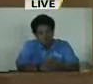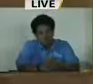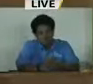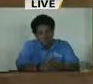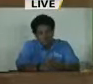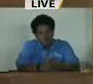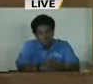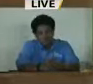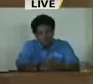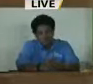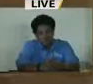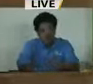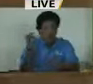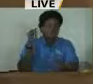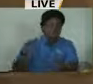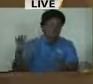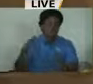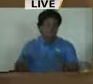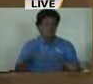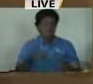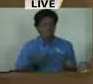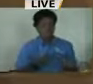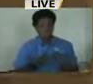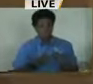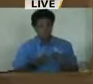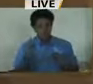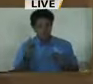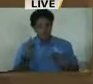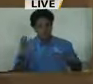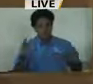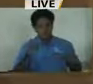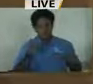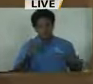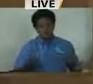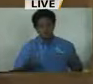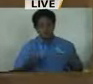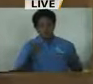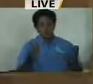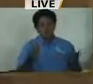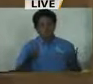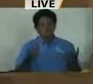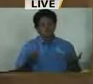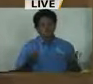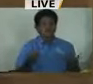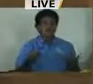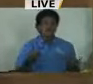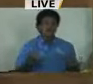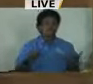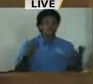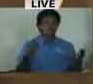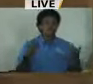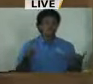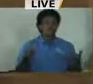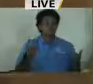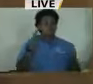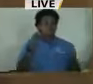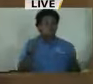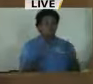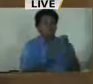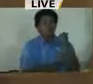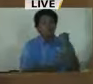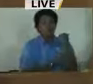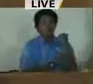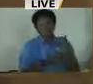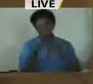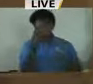There is one matter that we intend to bring forward today. We're bringing it forward today because it's a matter of national interest.